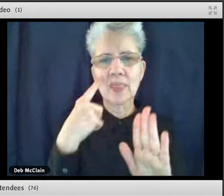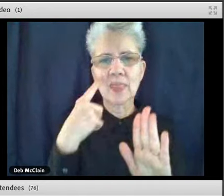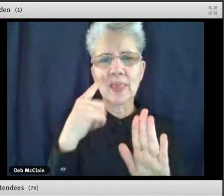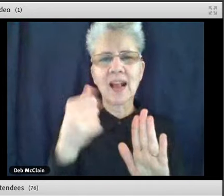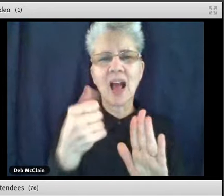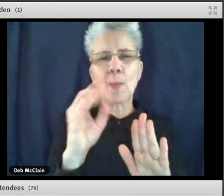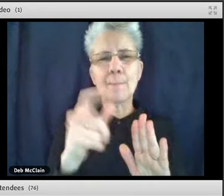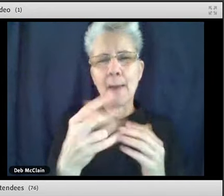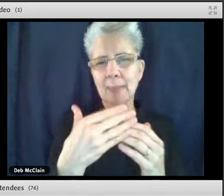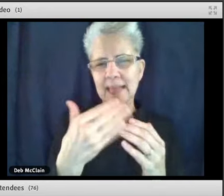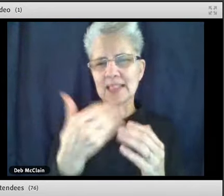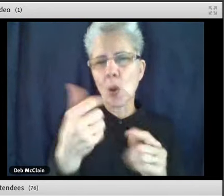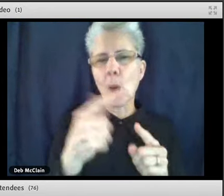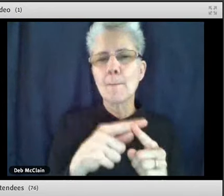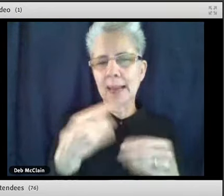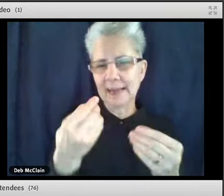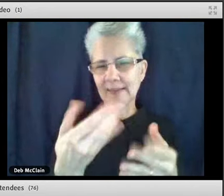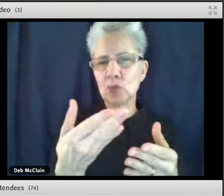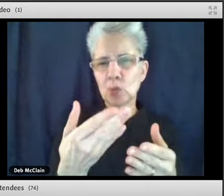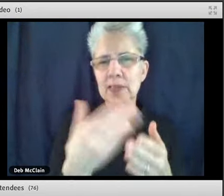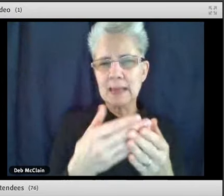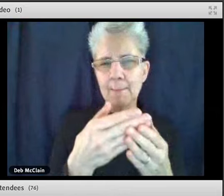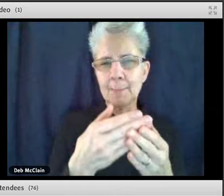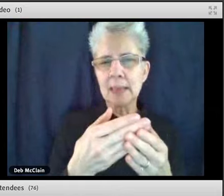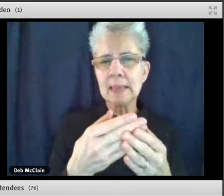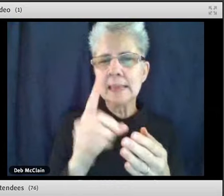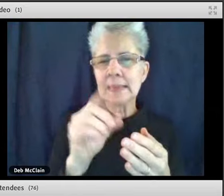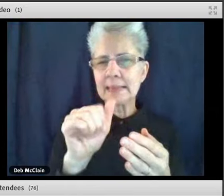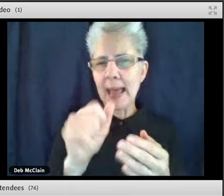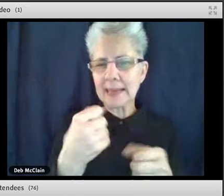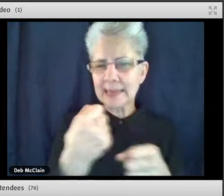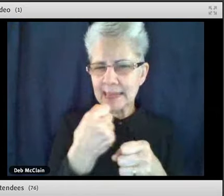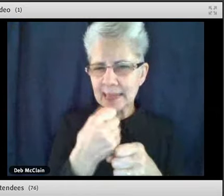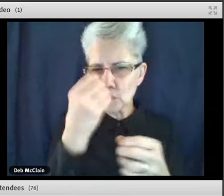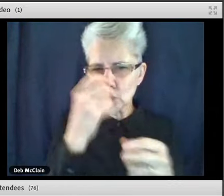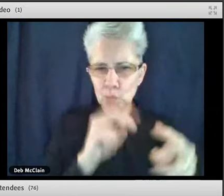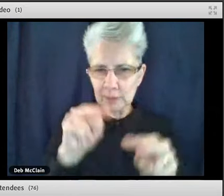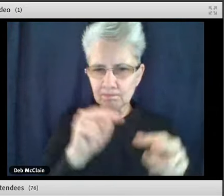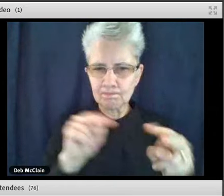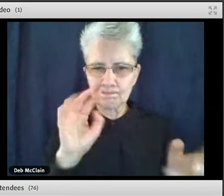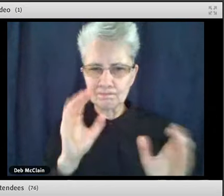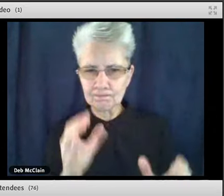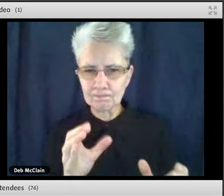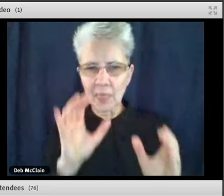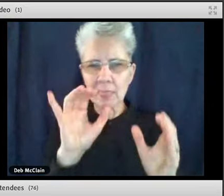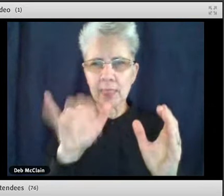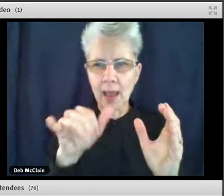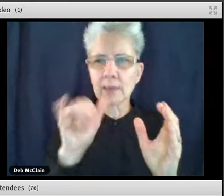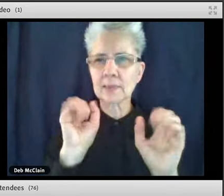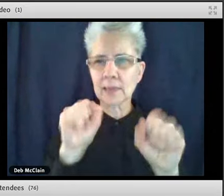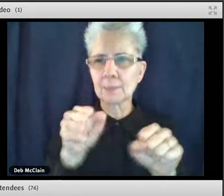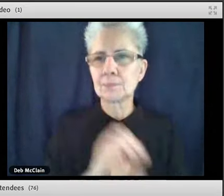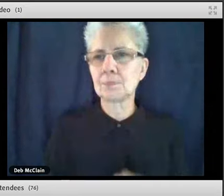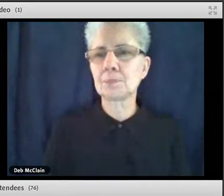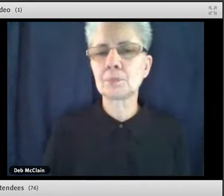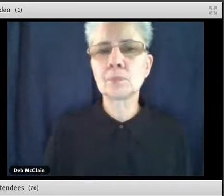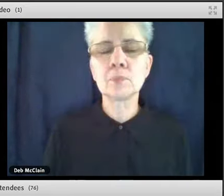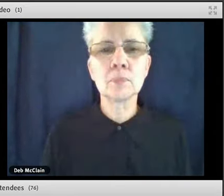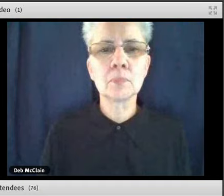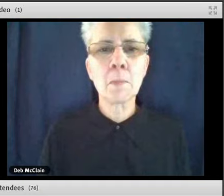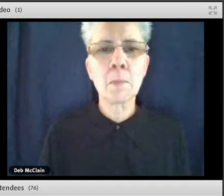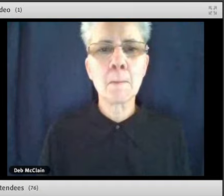map. Again, you can click on your state and you can get information. And this is actually taking us to the Florida Department